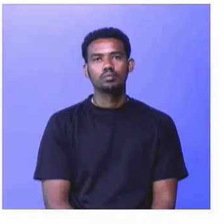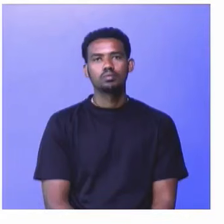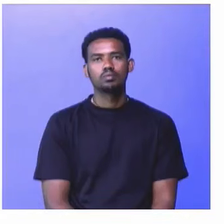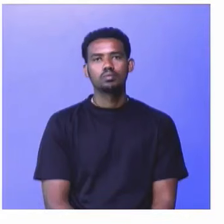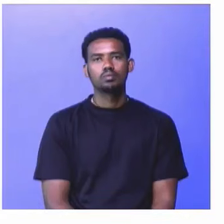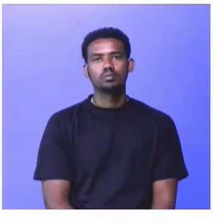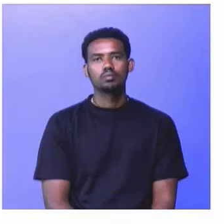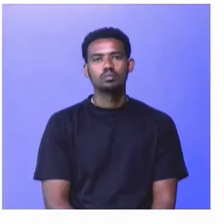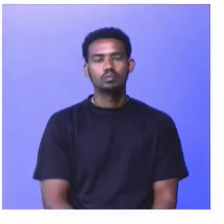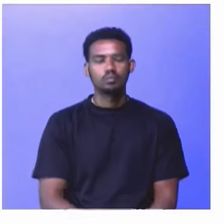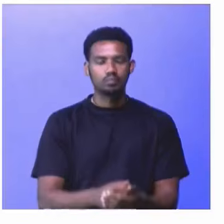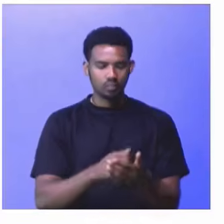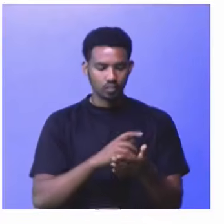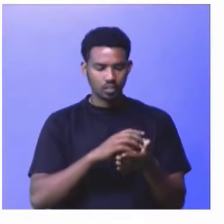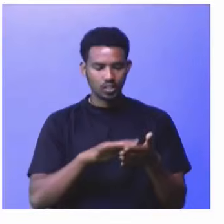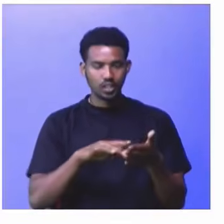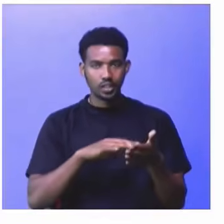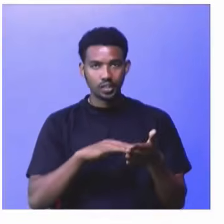reading